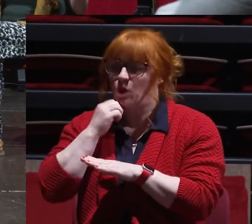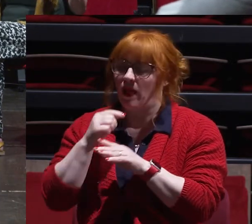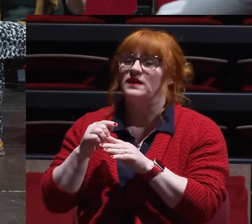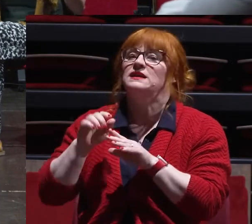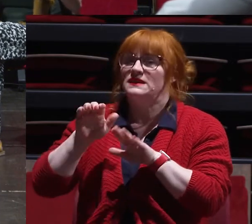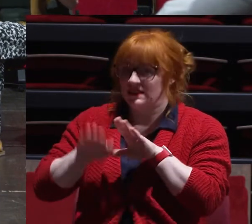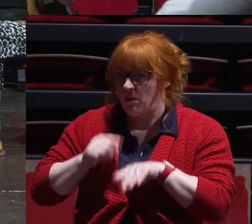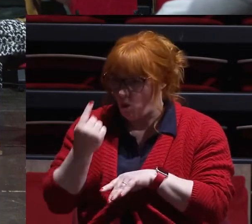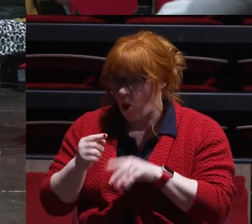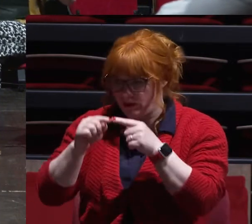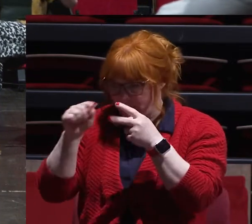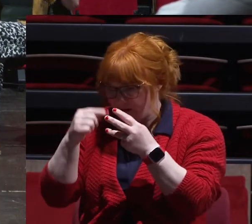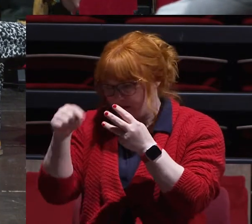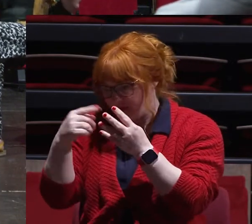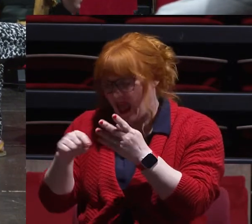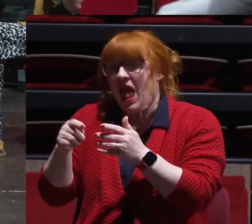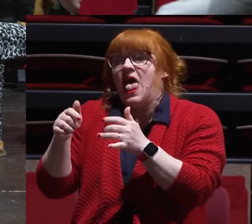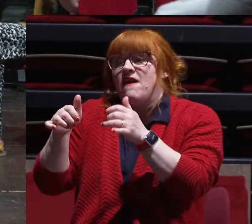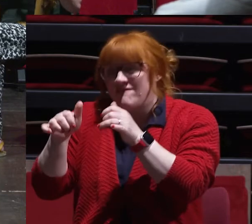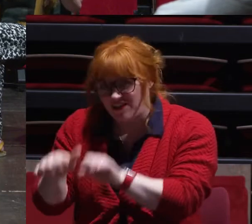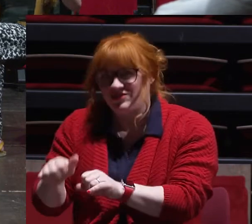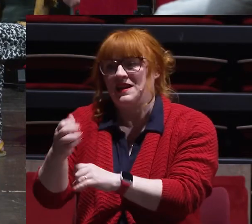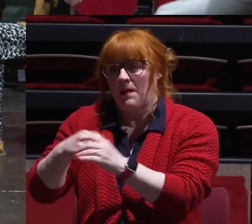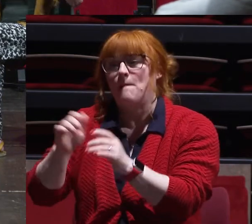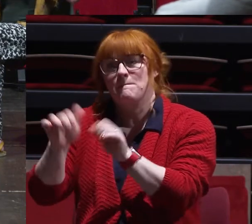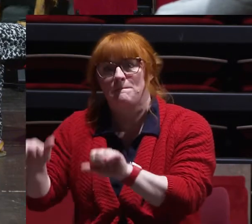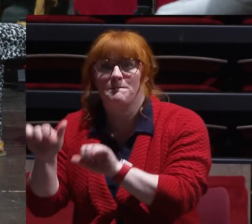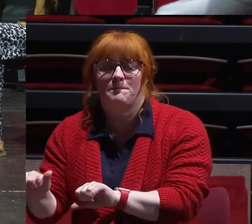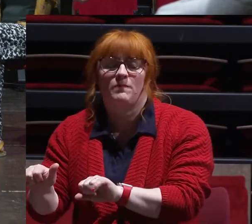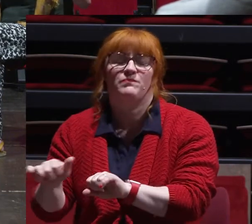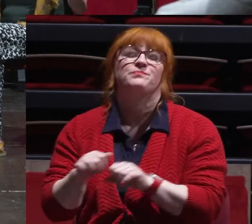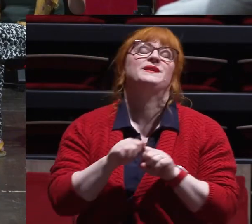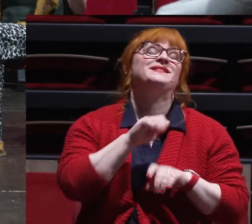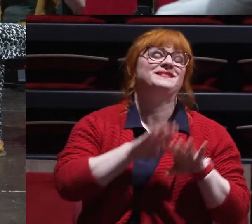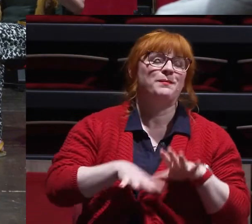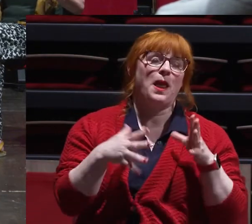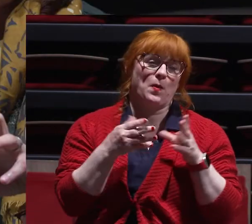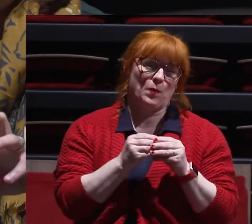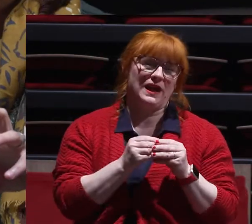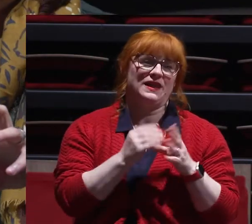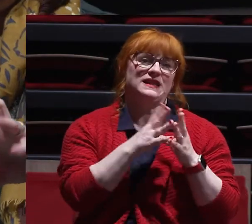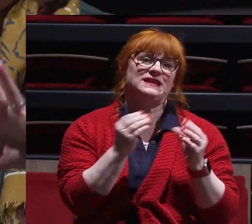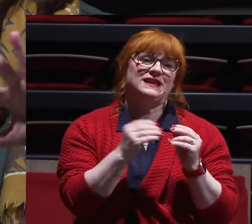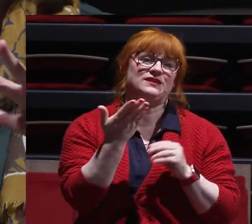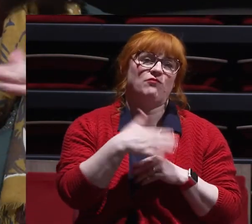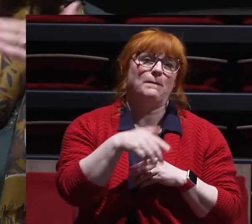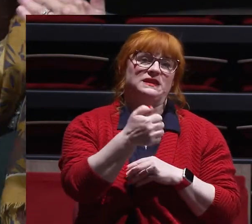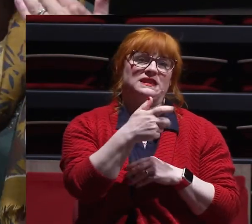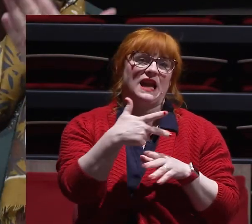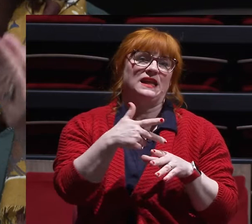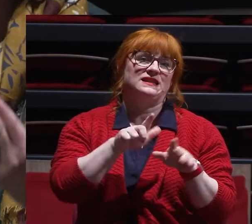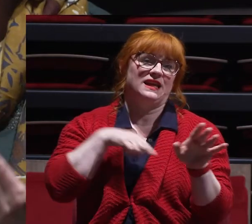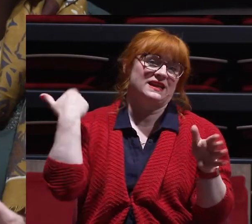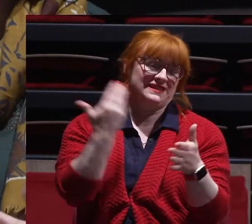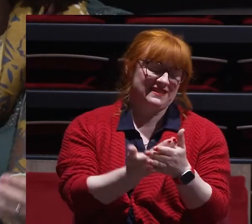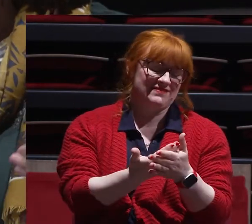we'll get there. But so in a similar vein, I sort of knew, okay, I have to write them as scenes. And in a similar way